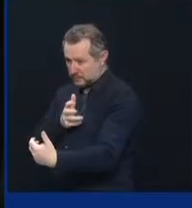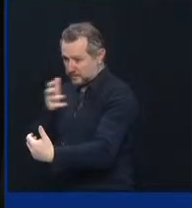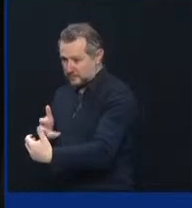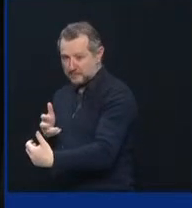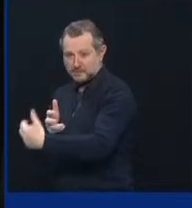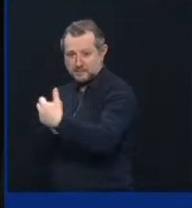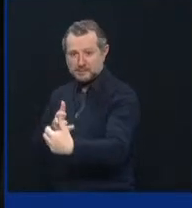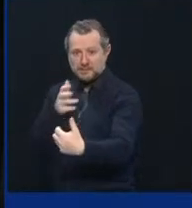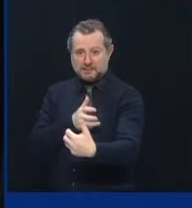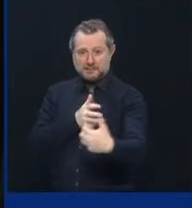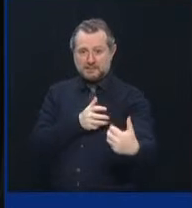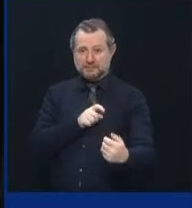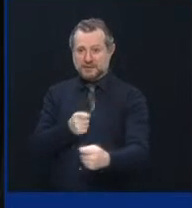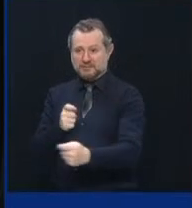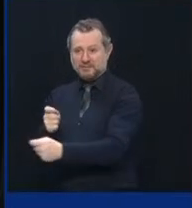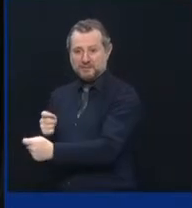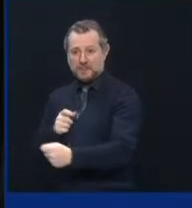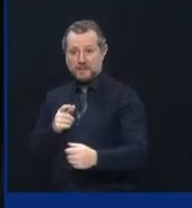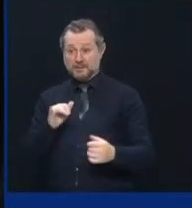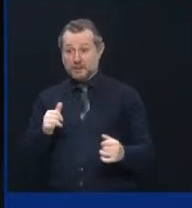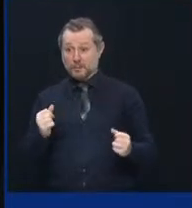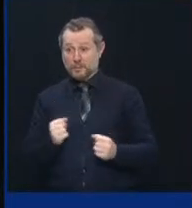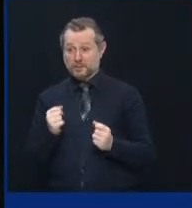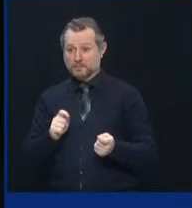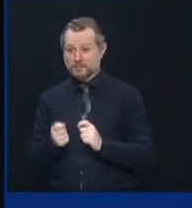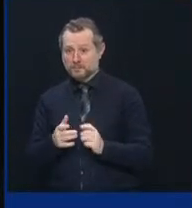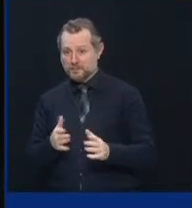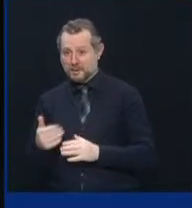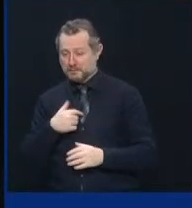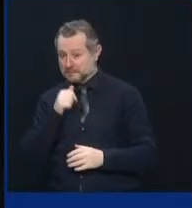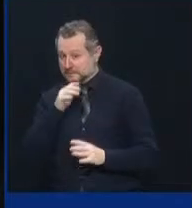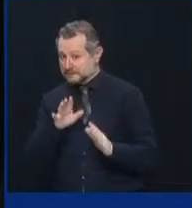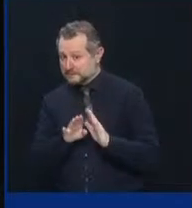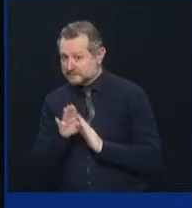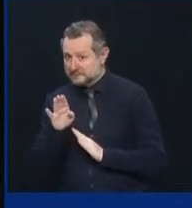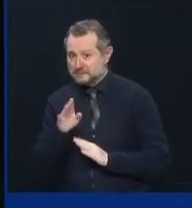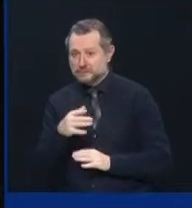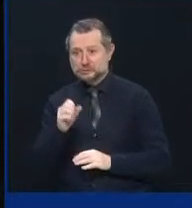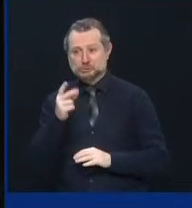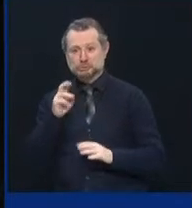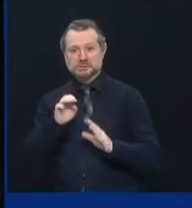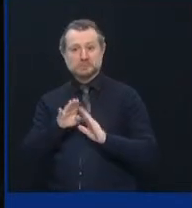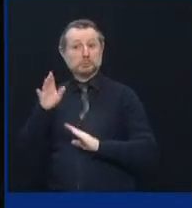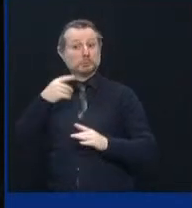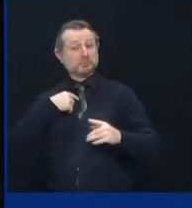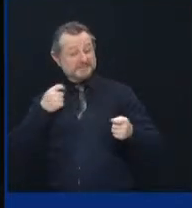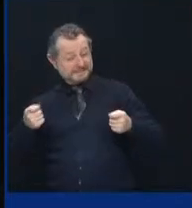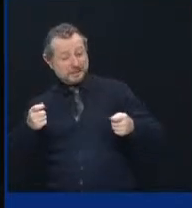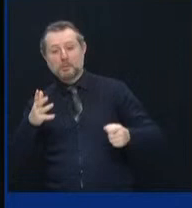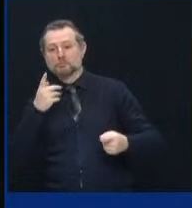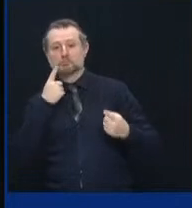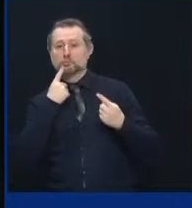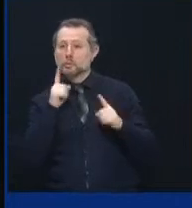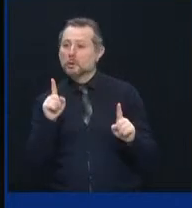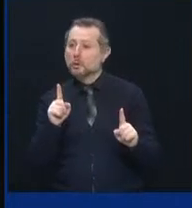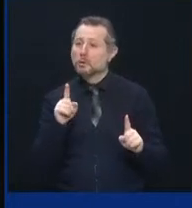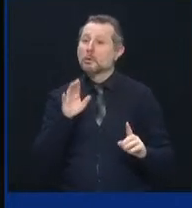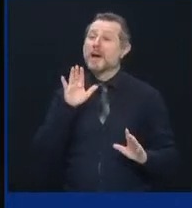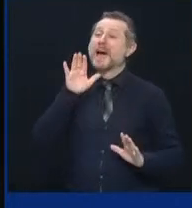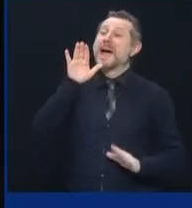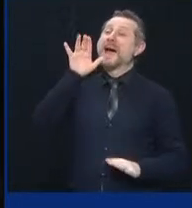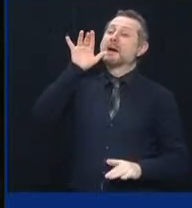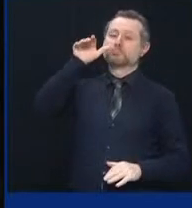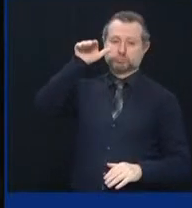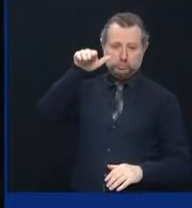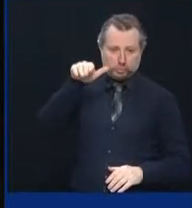to deal with the surge. It worked. Surge is down, we can reopen